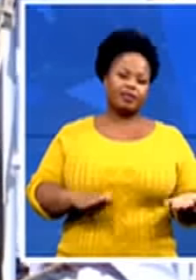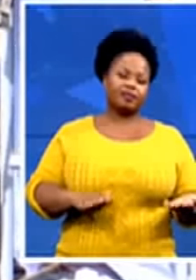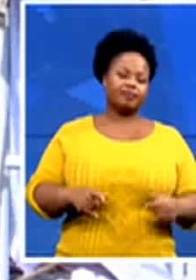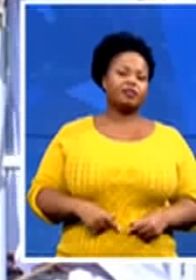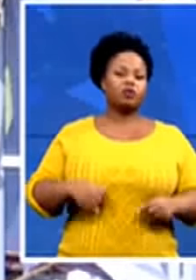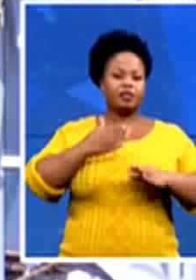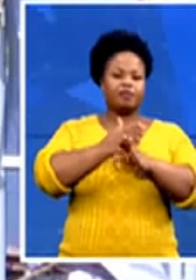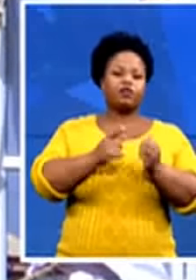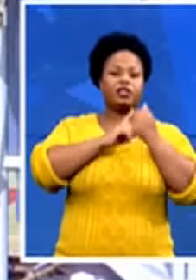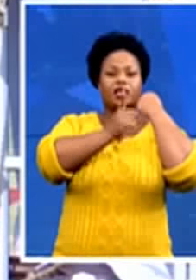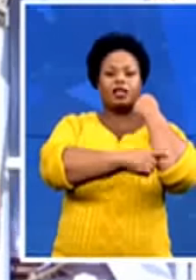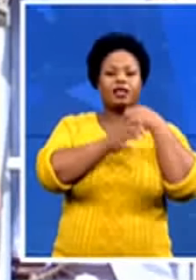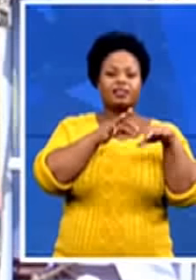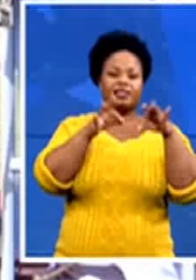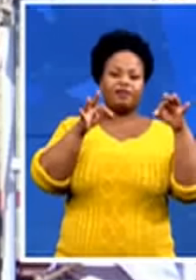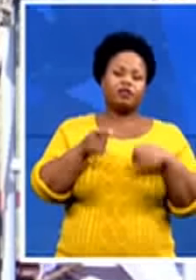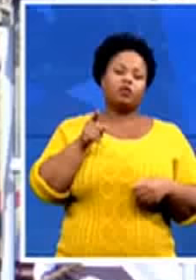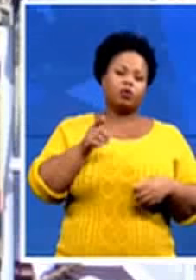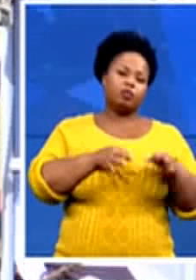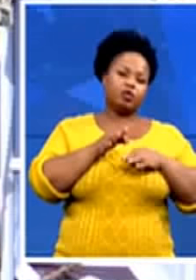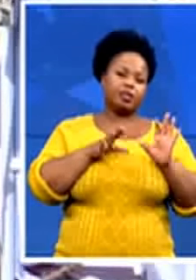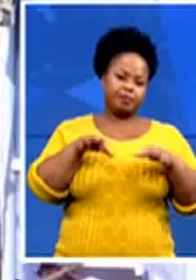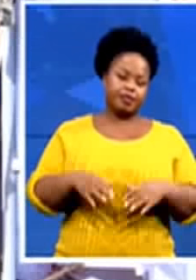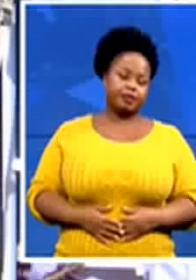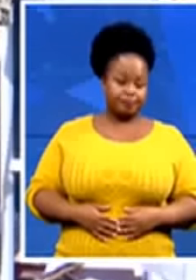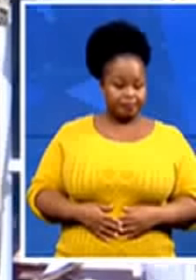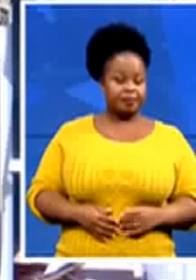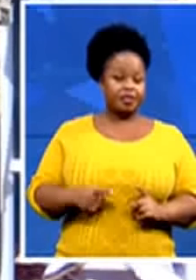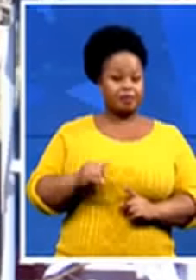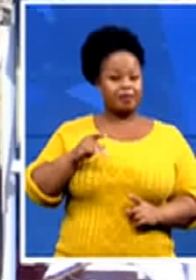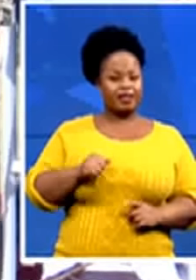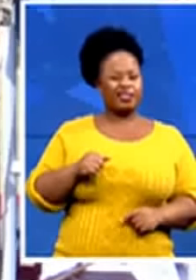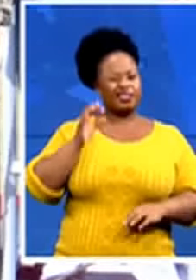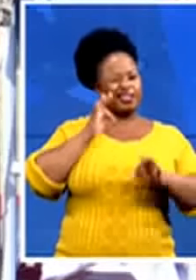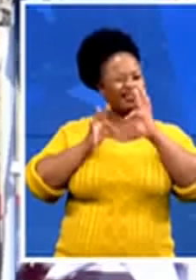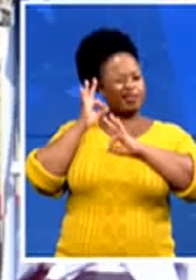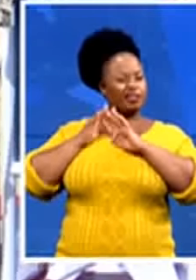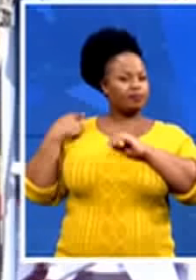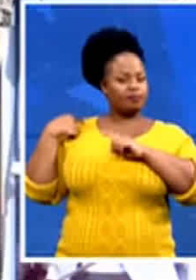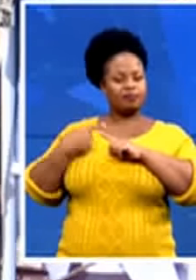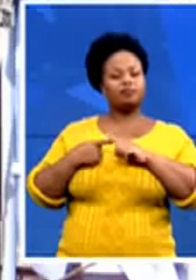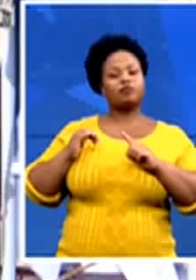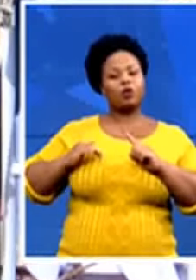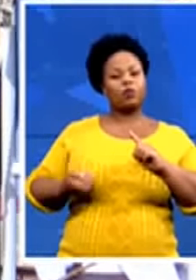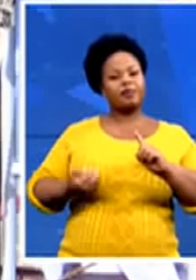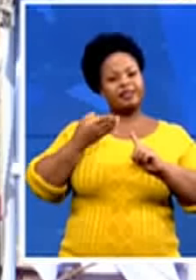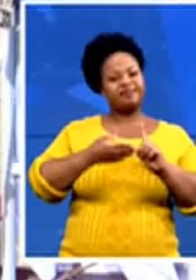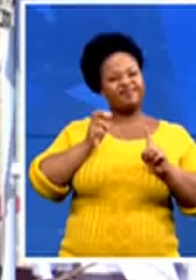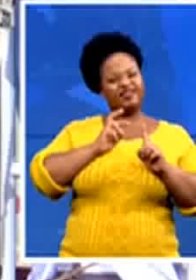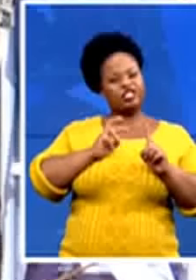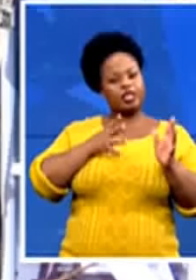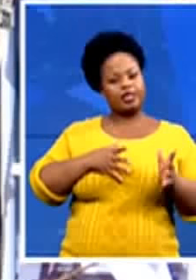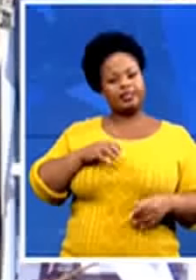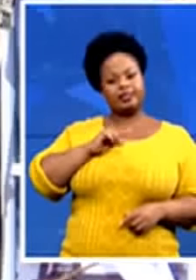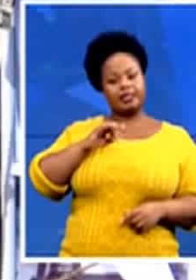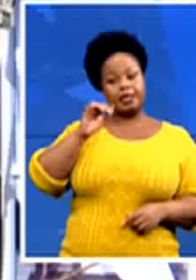certainly, Spamandla taking us through and the type of woman that Zanele kaMagwaza-Msibi was, and certainly this is